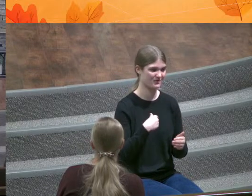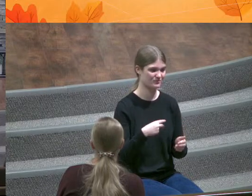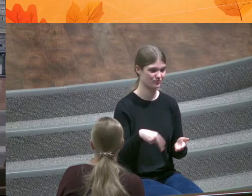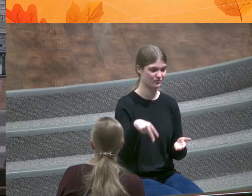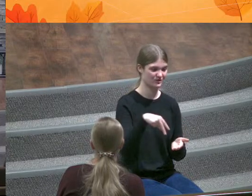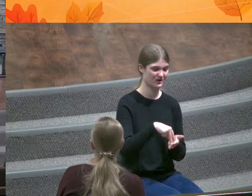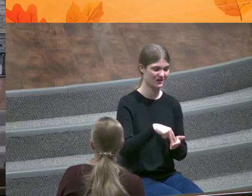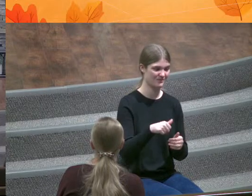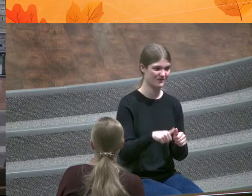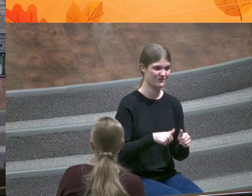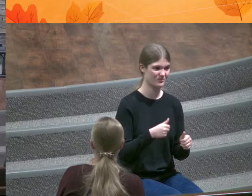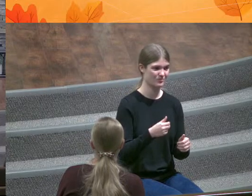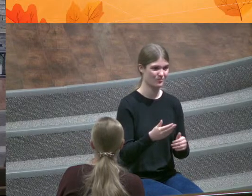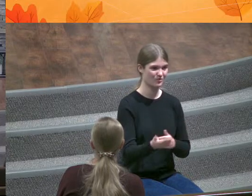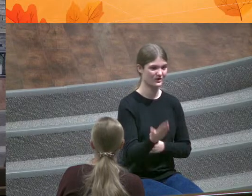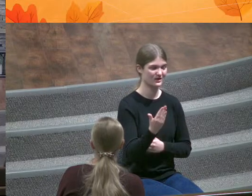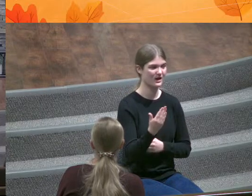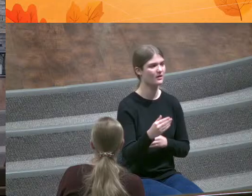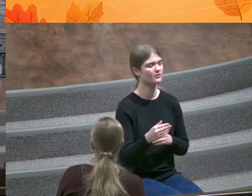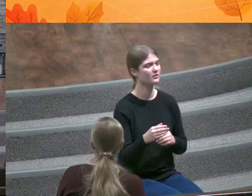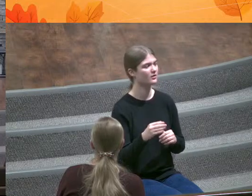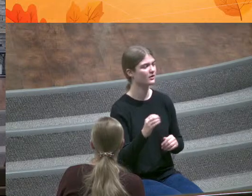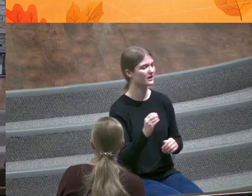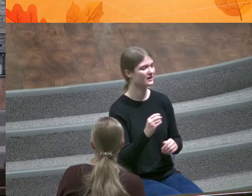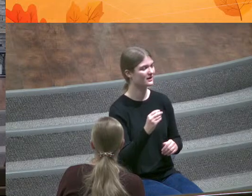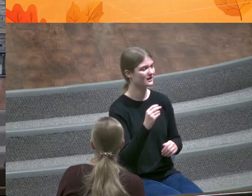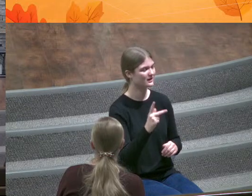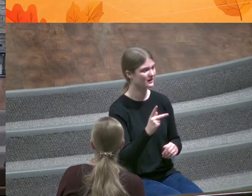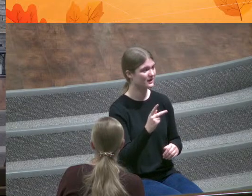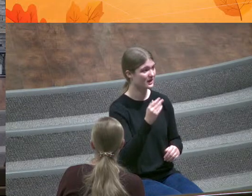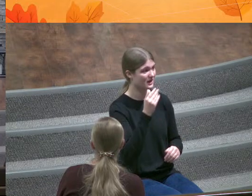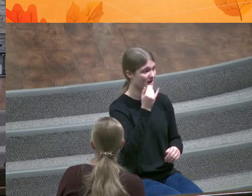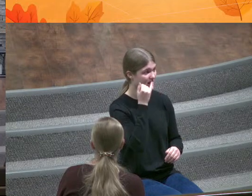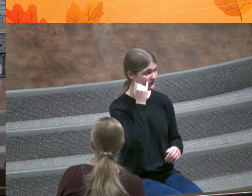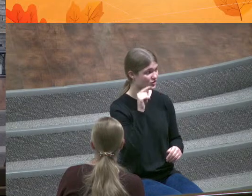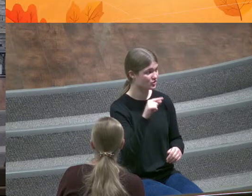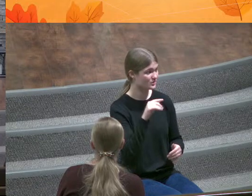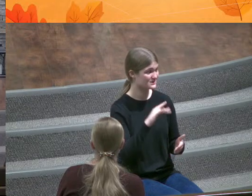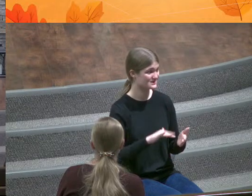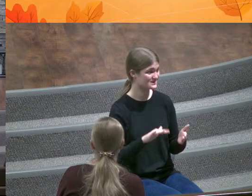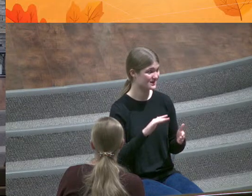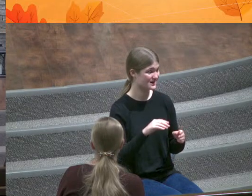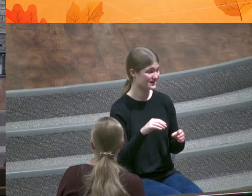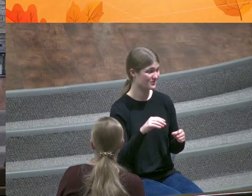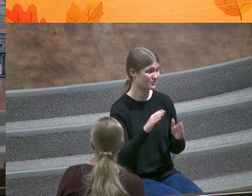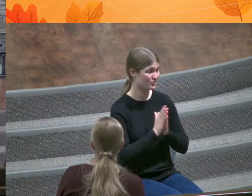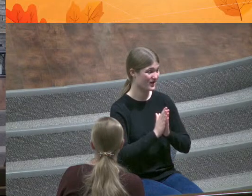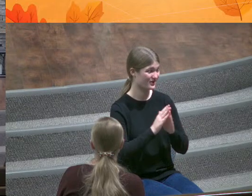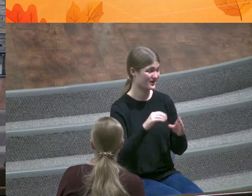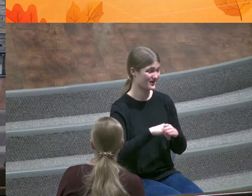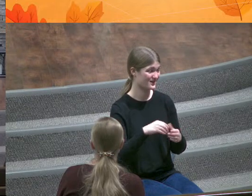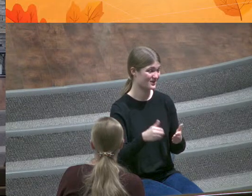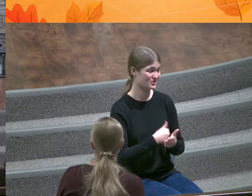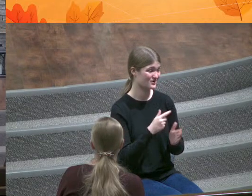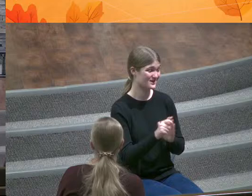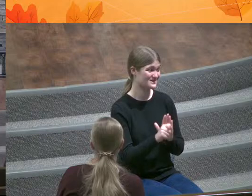Wonderful. Can I tell you, if you study prayer in the New Testament, it's got to be a lot better than that.